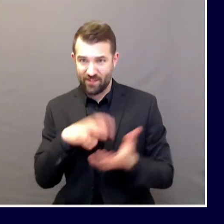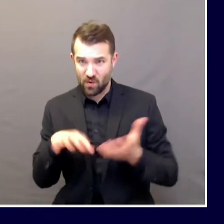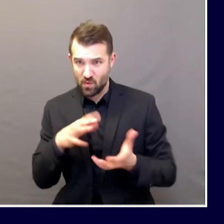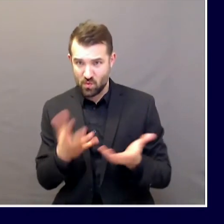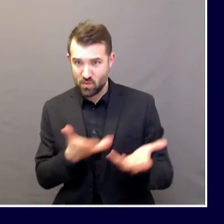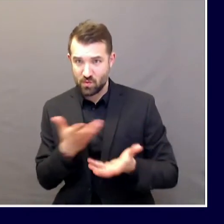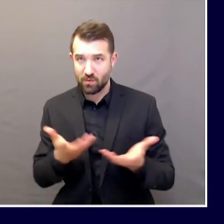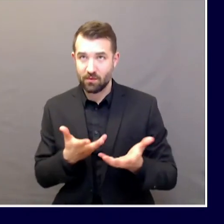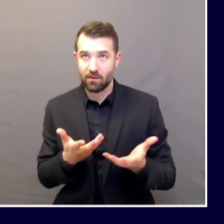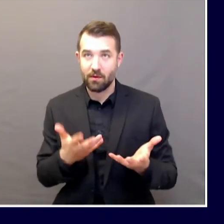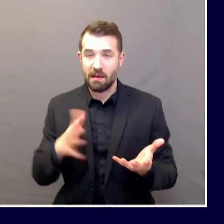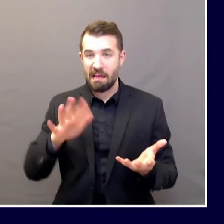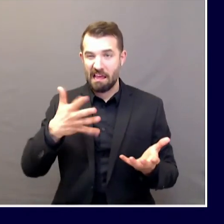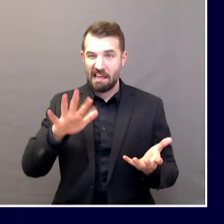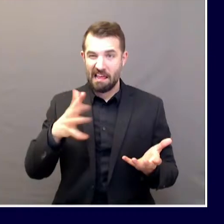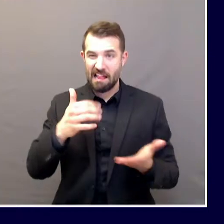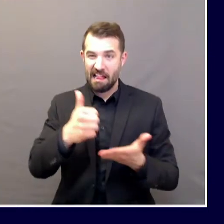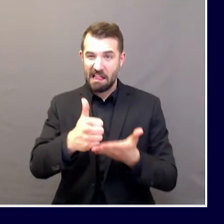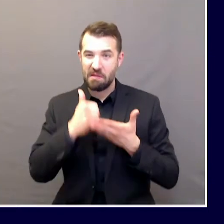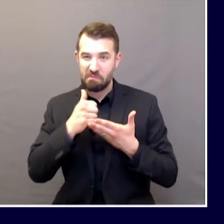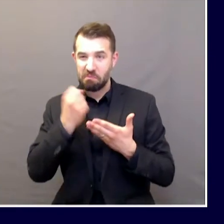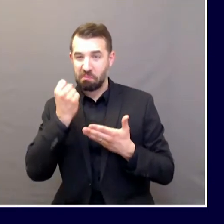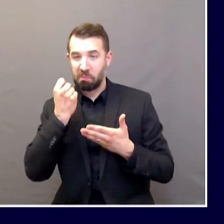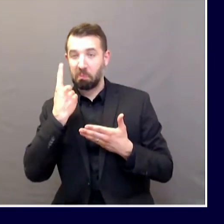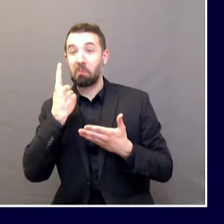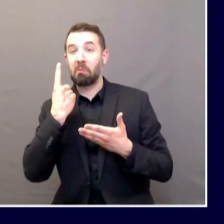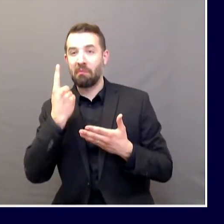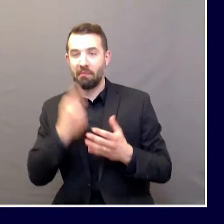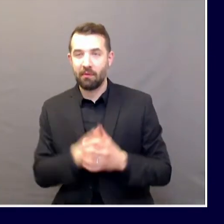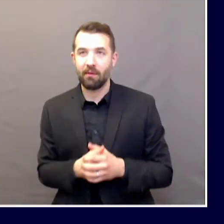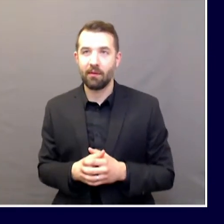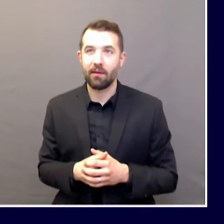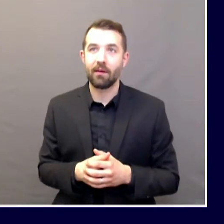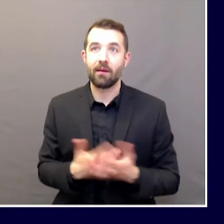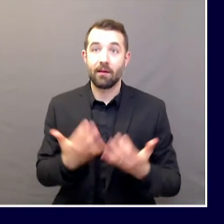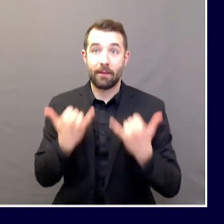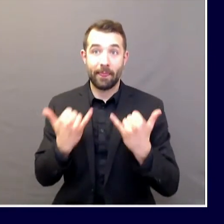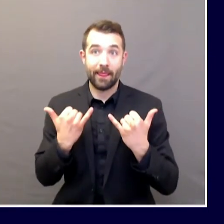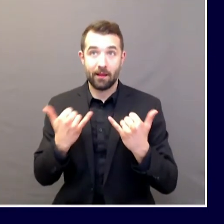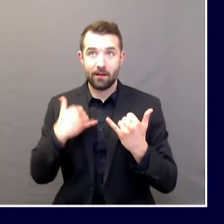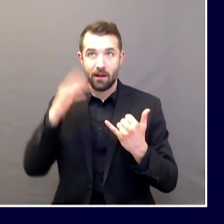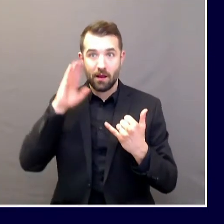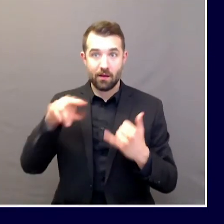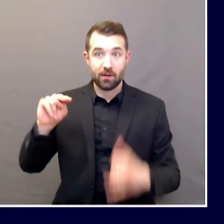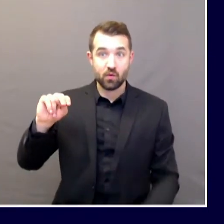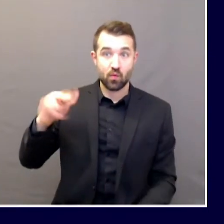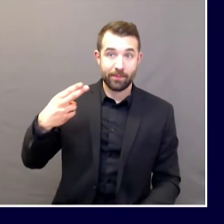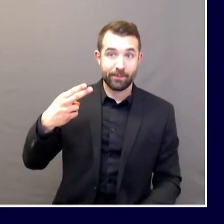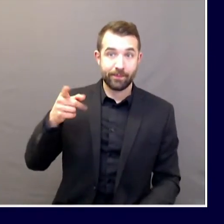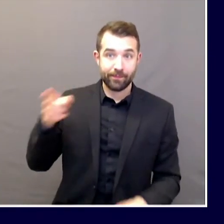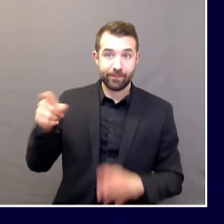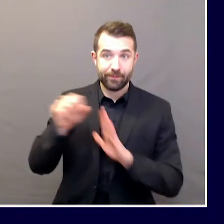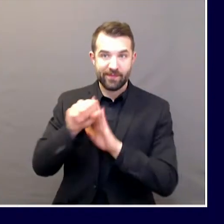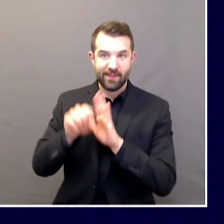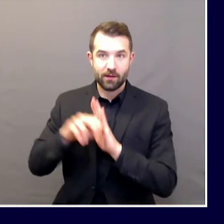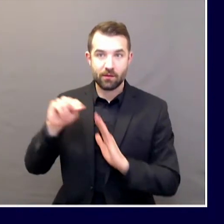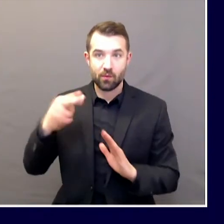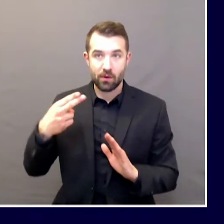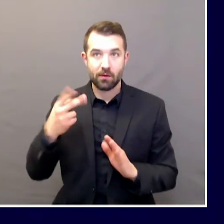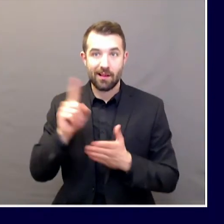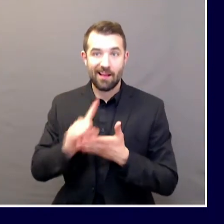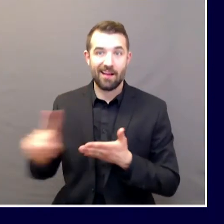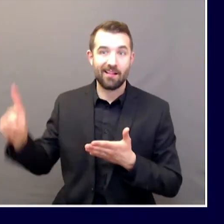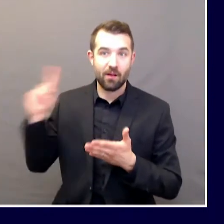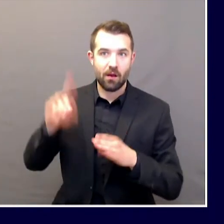want to ask, I know that our neighbors in New Hampshire launched their state-based centralized registration system last week.